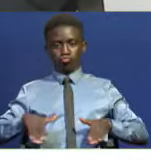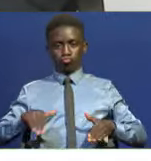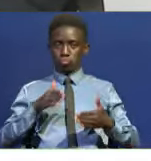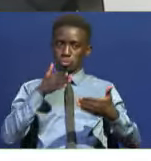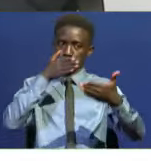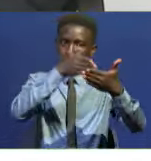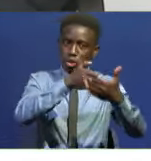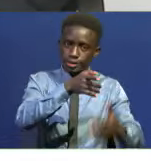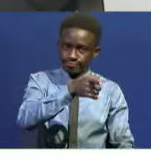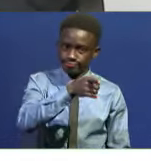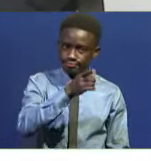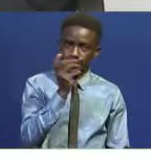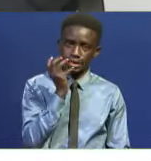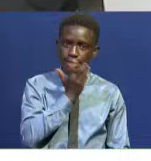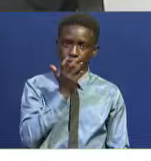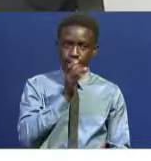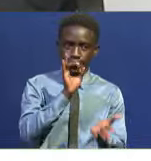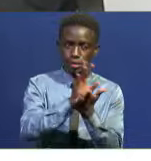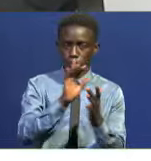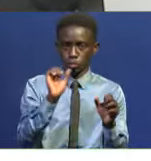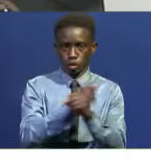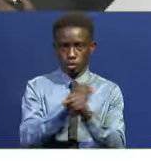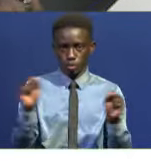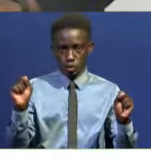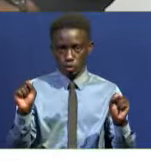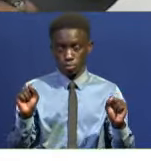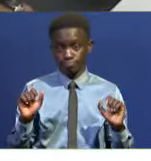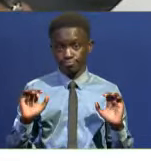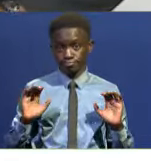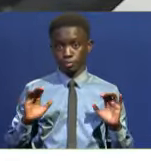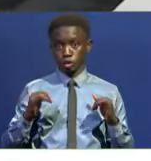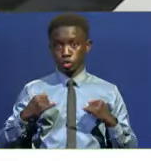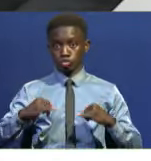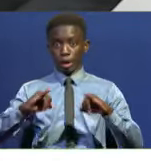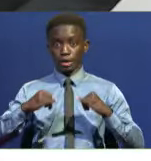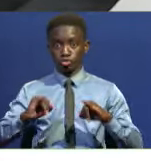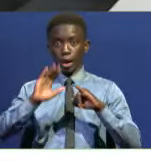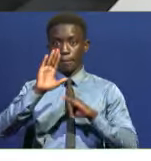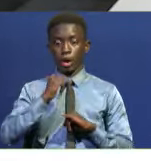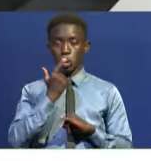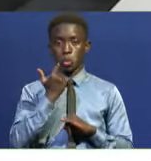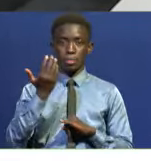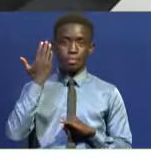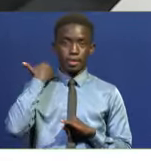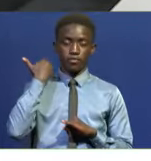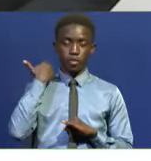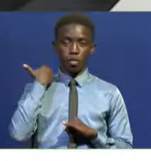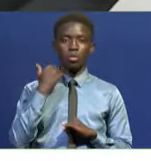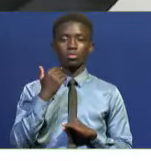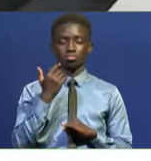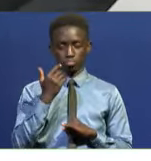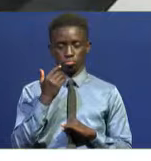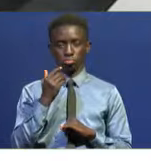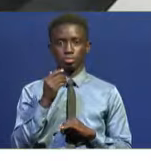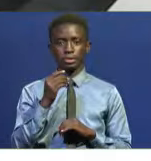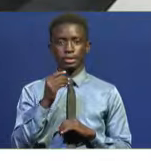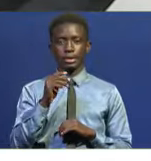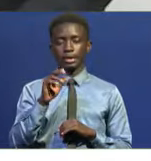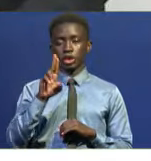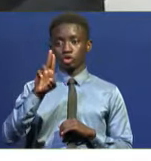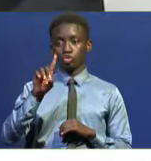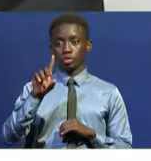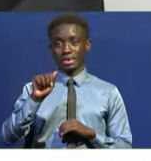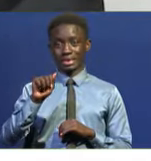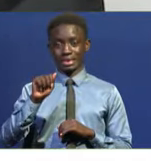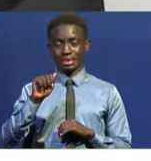President Rigathi Gachagua. Attempts by former United Democratic Party Secretary General Cleophas Malala